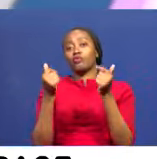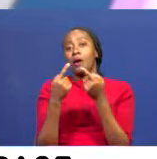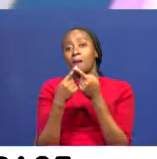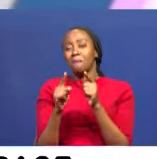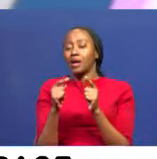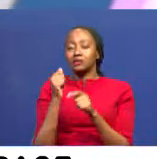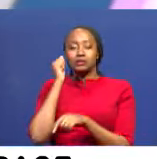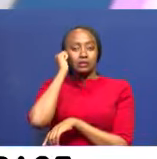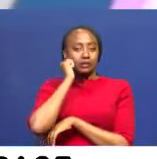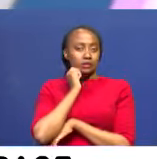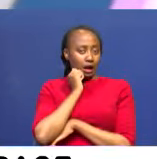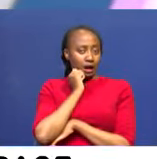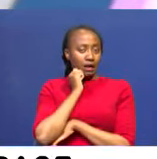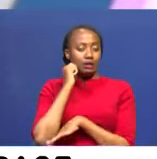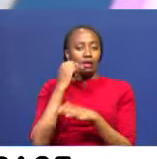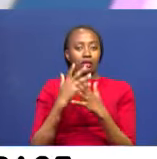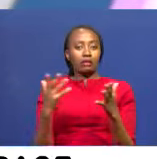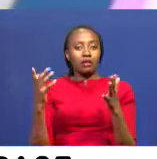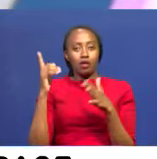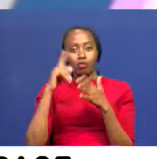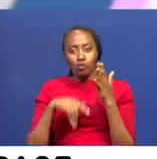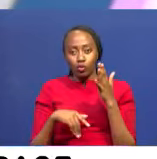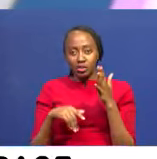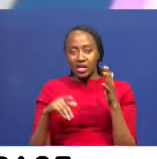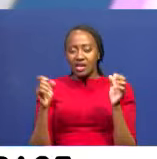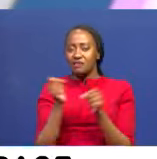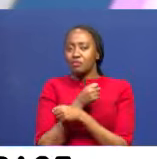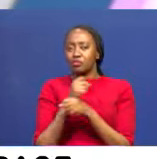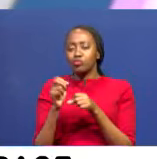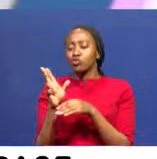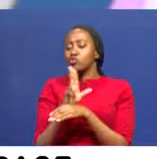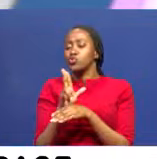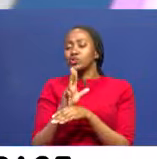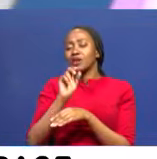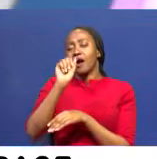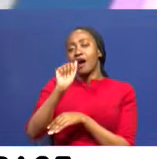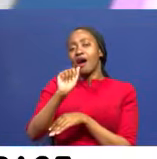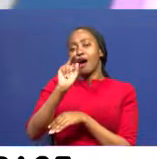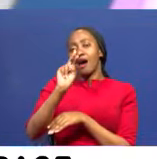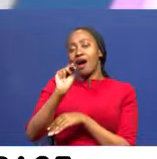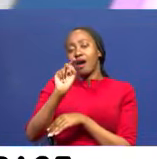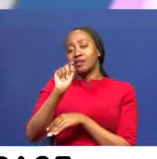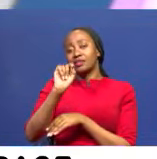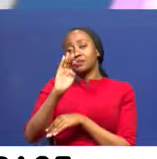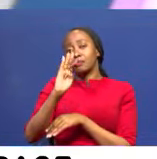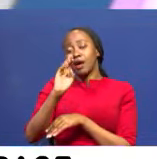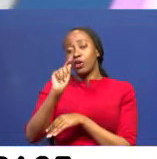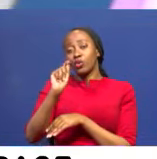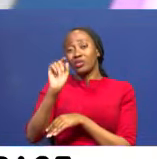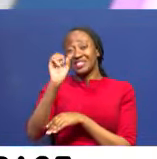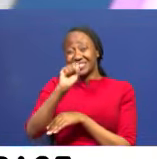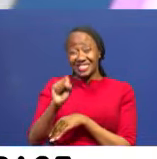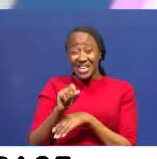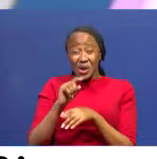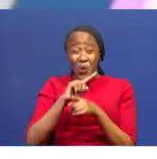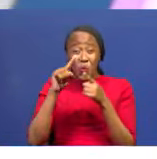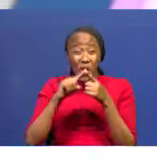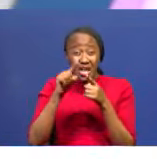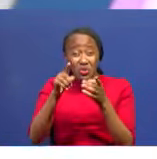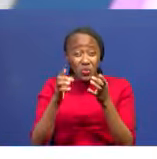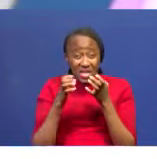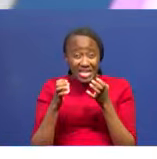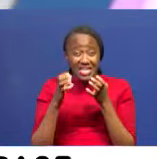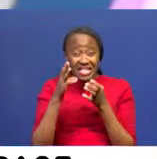sad thing that people don't understand, when we don't use antibiotics well, when we really need them, they don't work. When we really need them, like